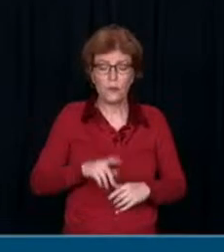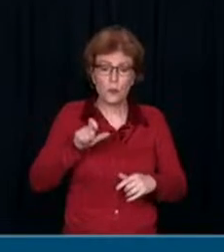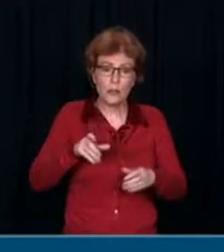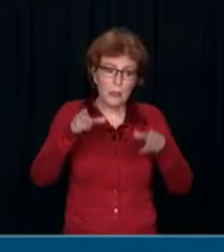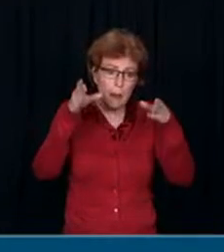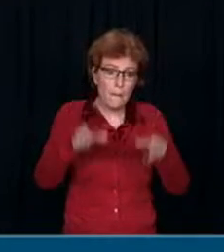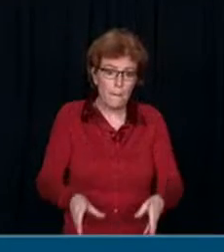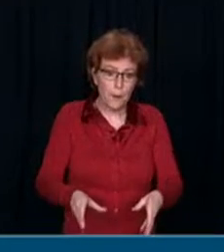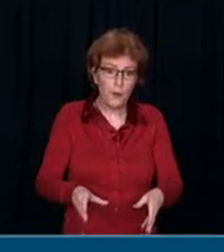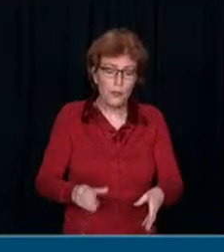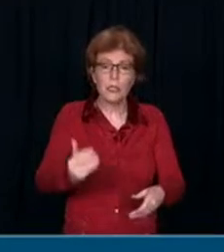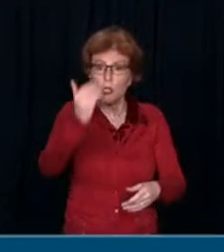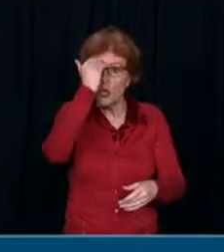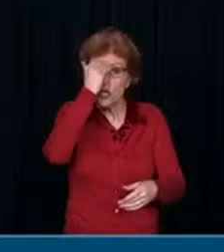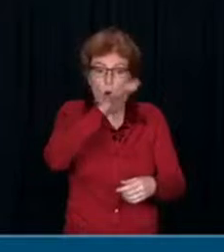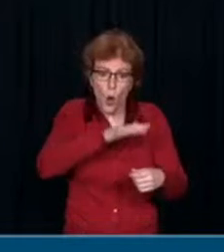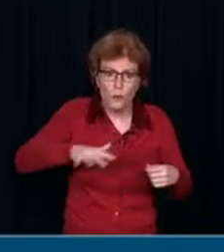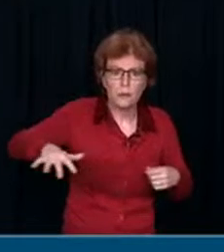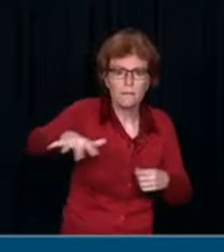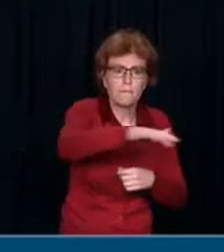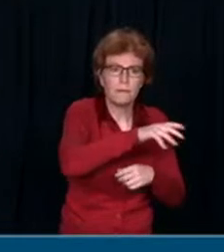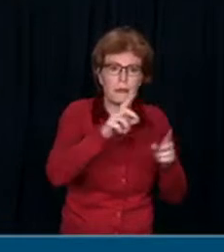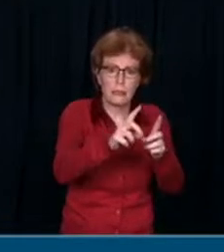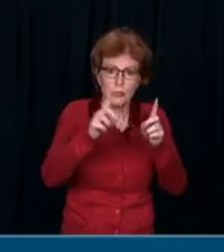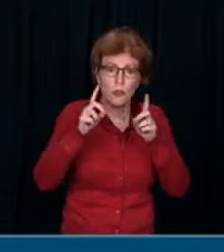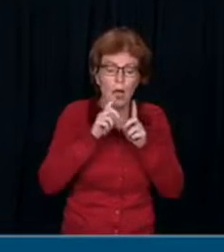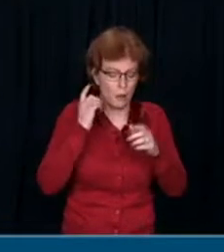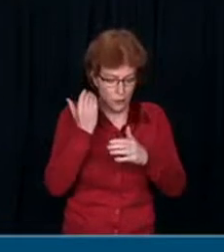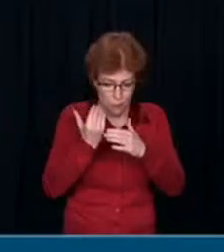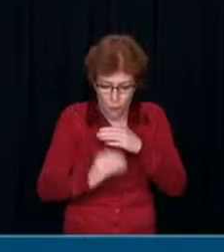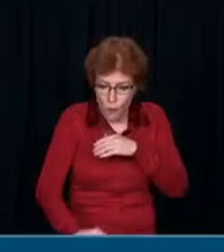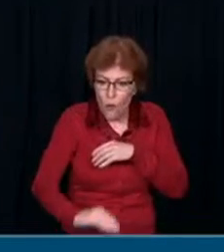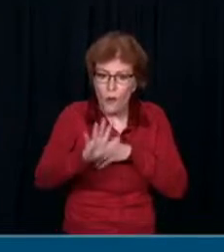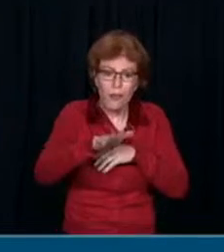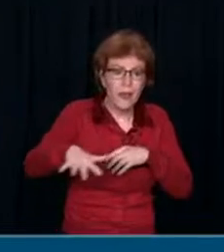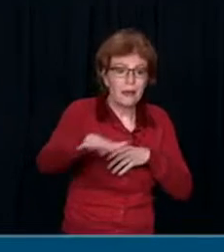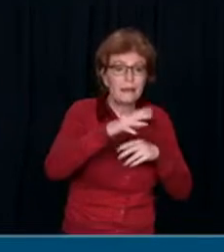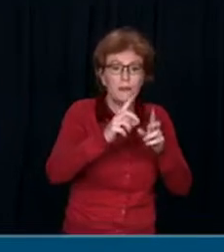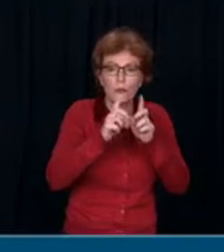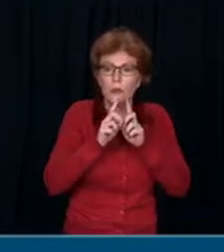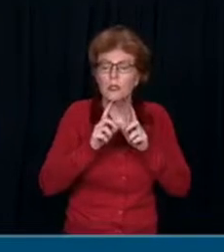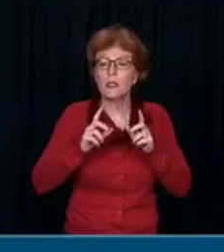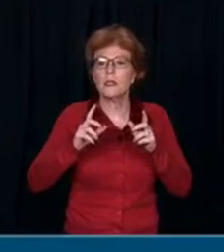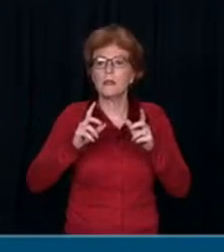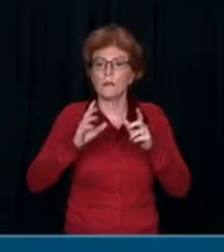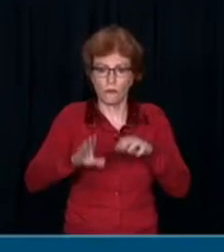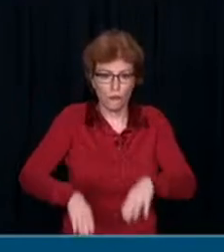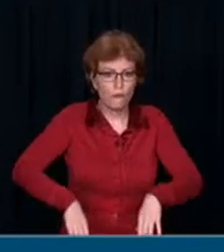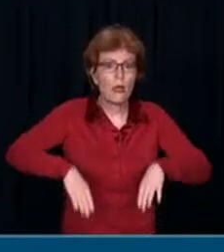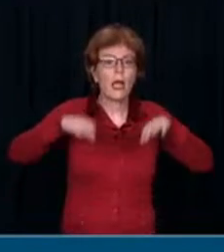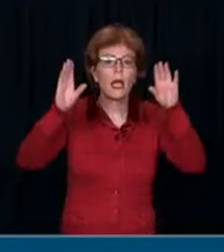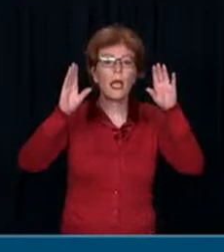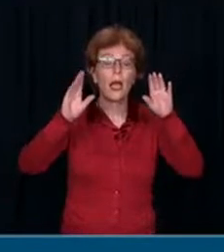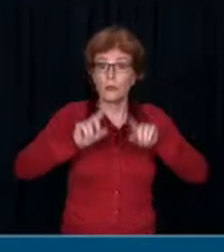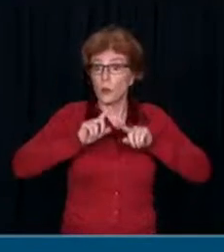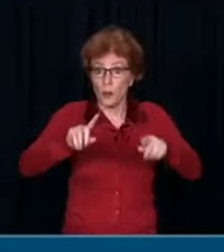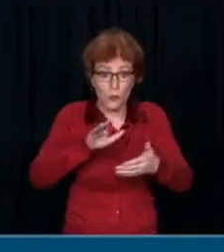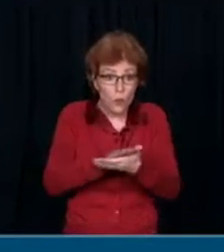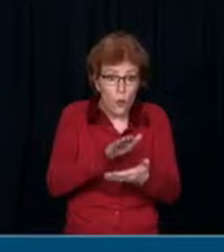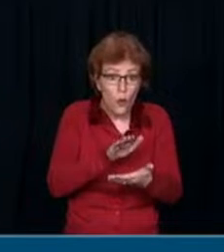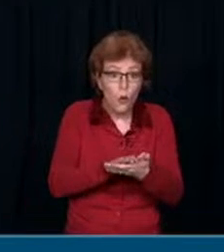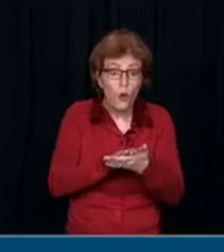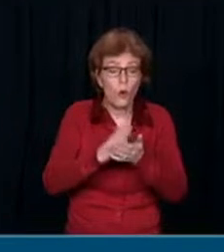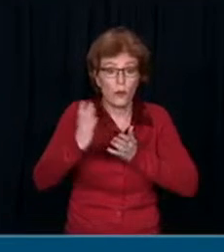that knows the district. You know, I was born in the district. I was raised in the district. I went to school